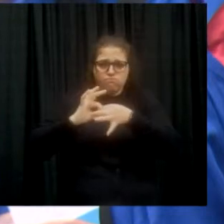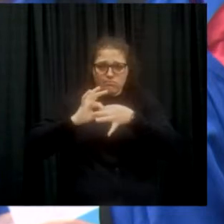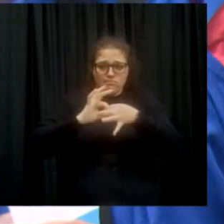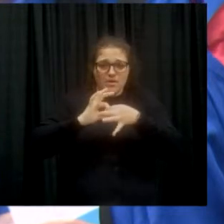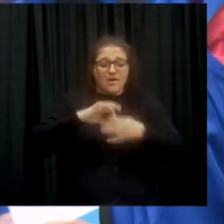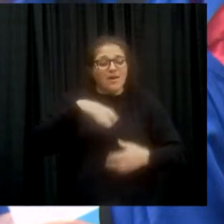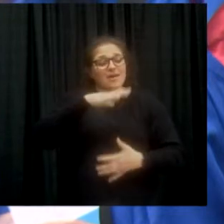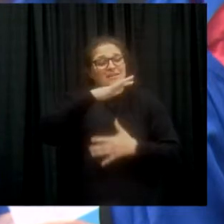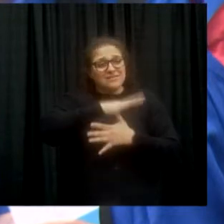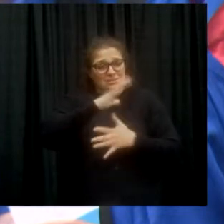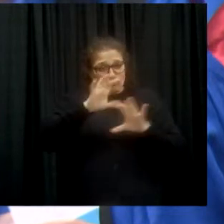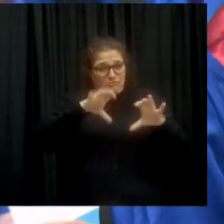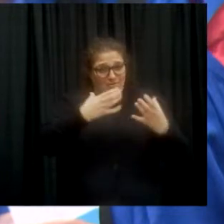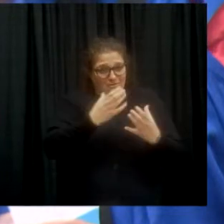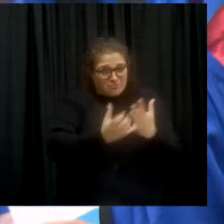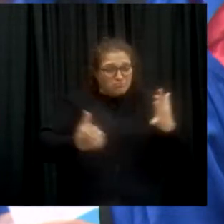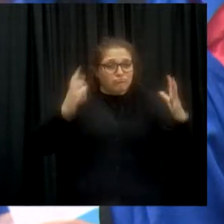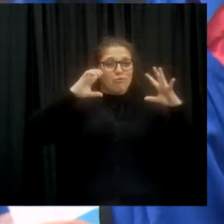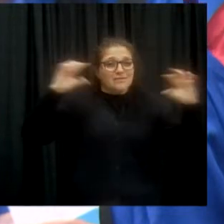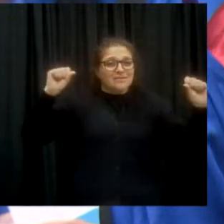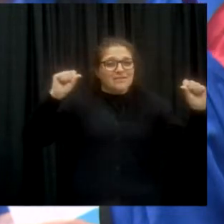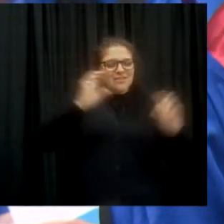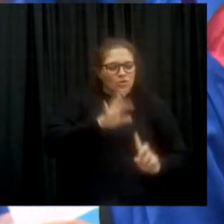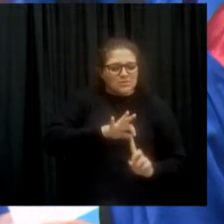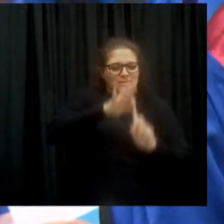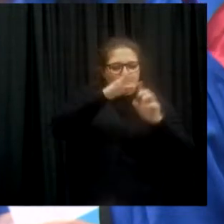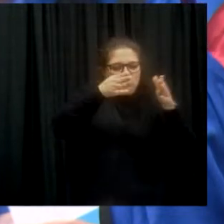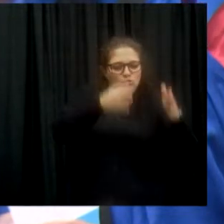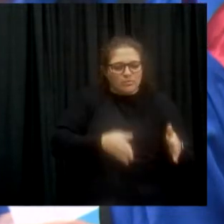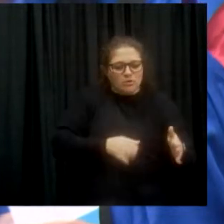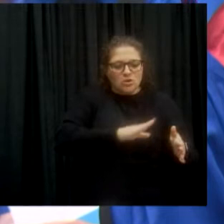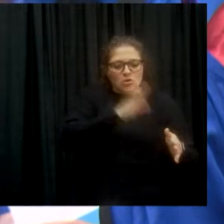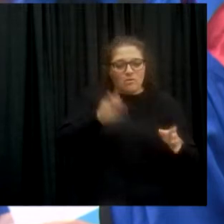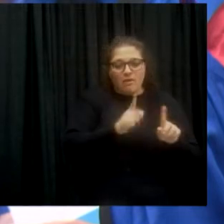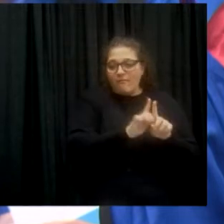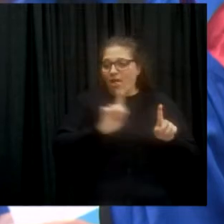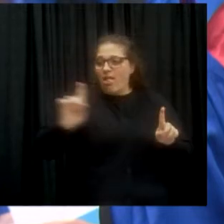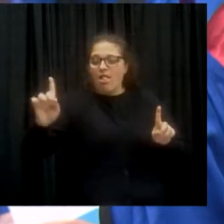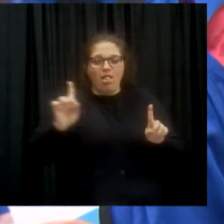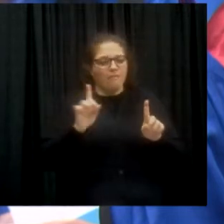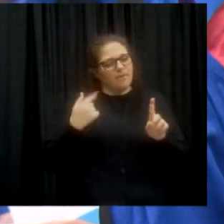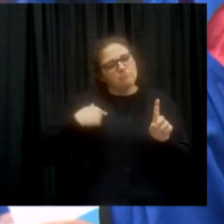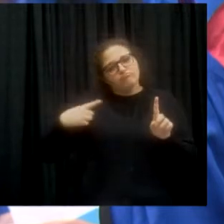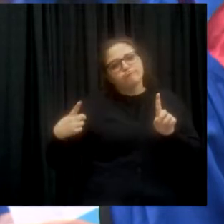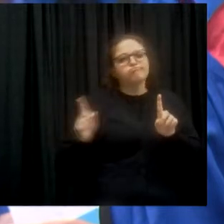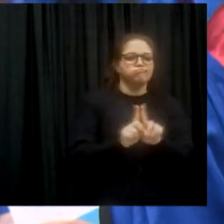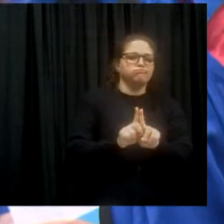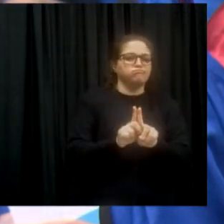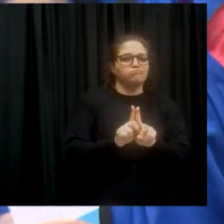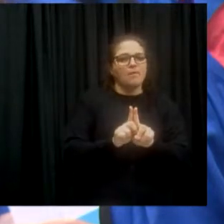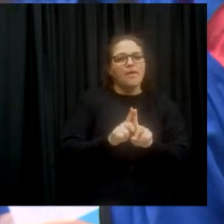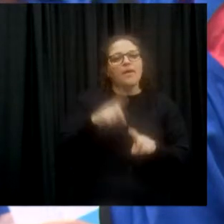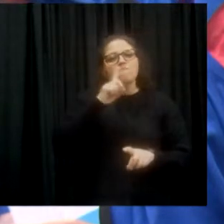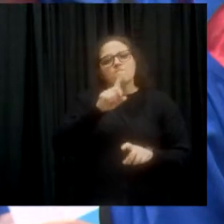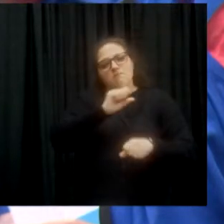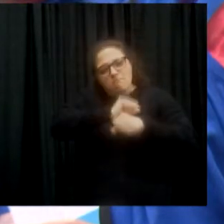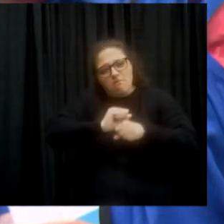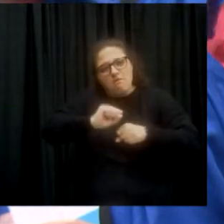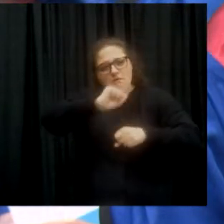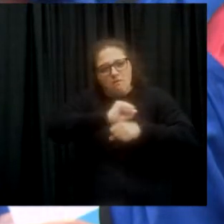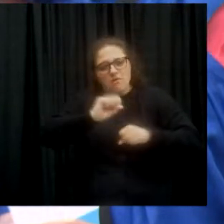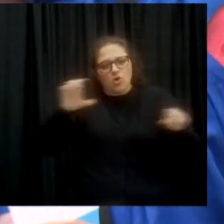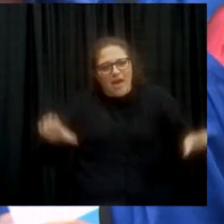senior class president, there's a special person who has never left my side in all of the contribution and effort to